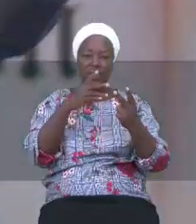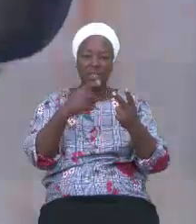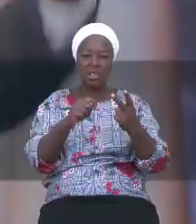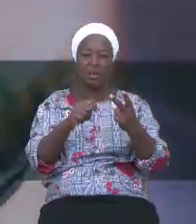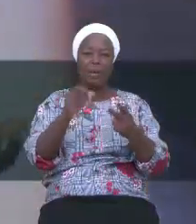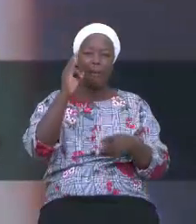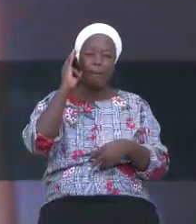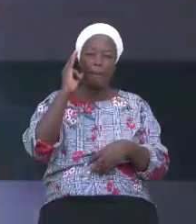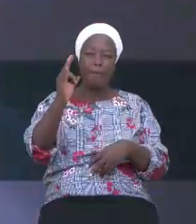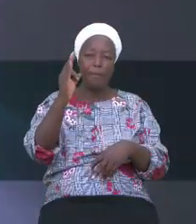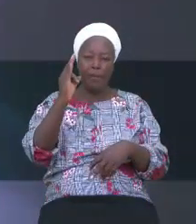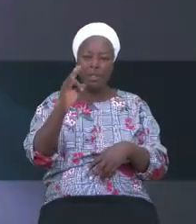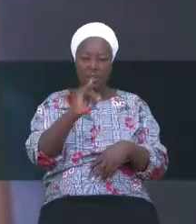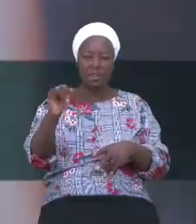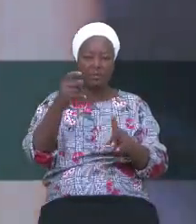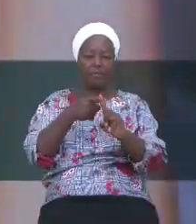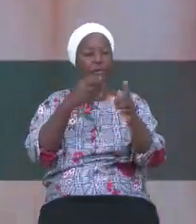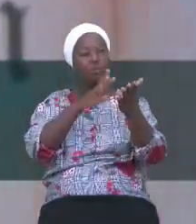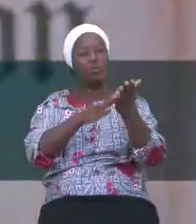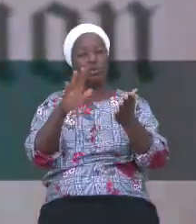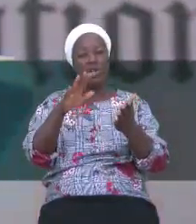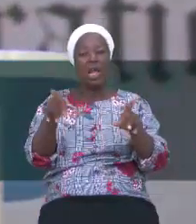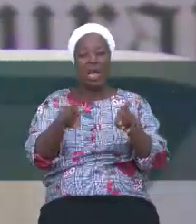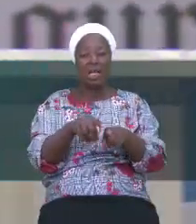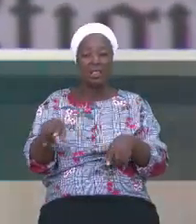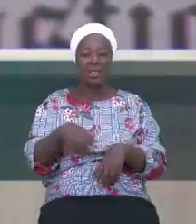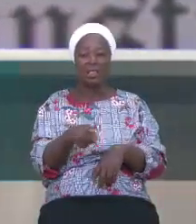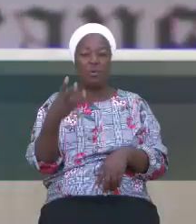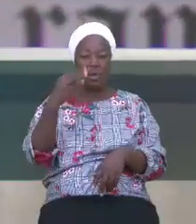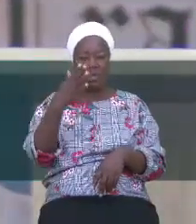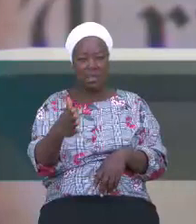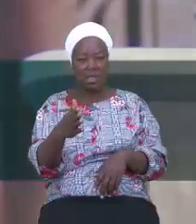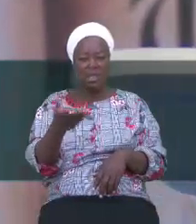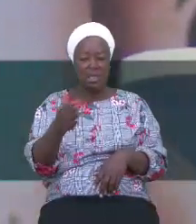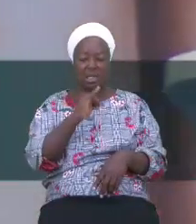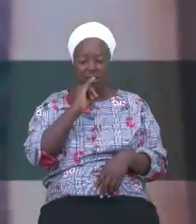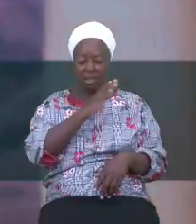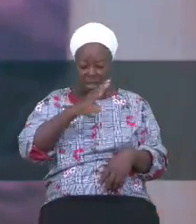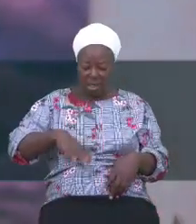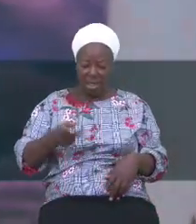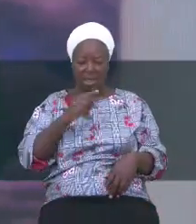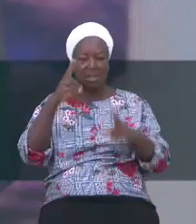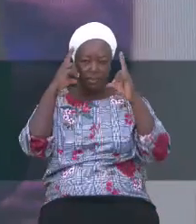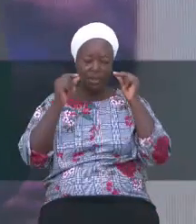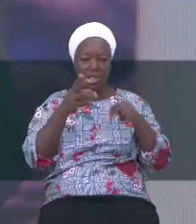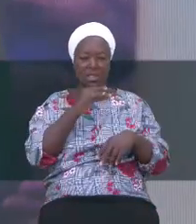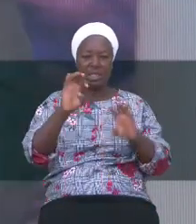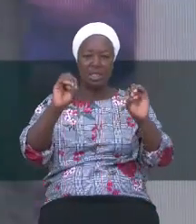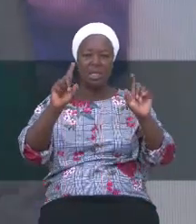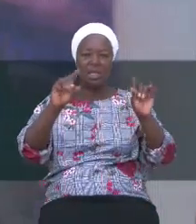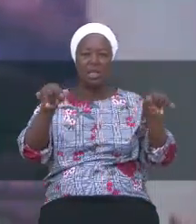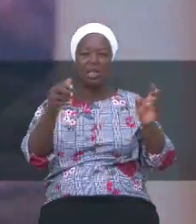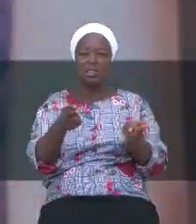message from glory. As they were there, here is Christ, here is Moses, here is Elijah.